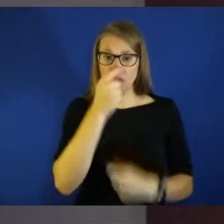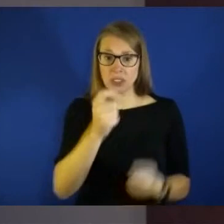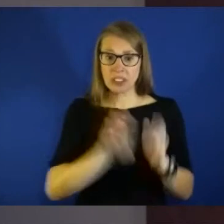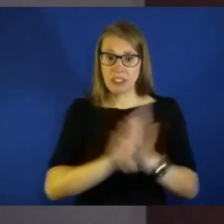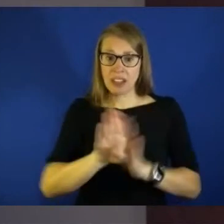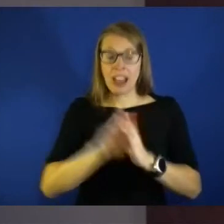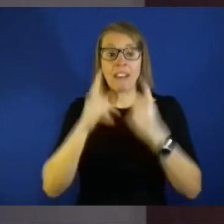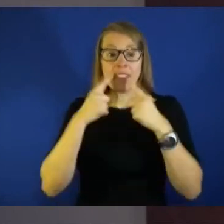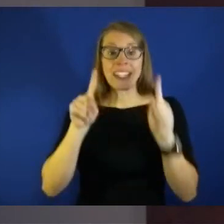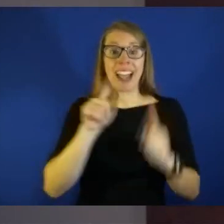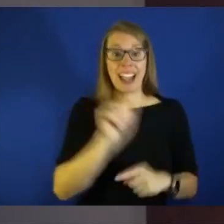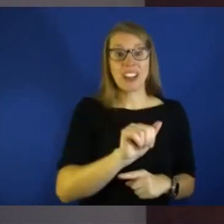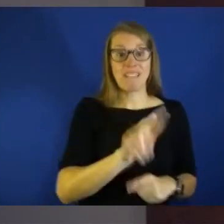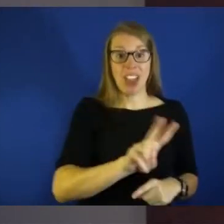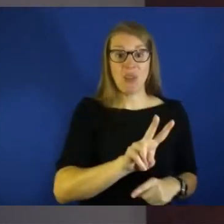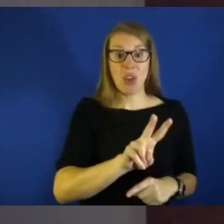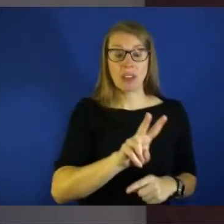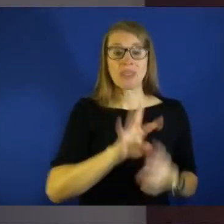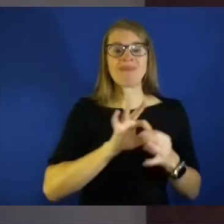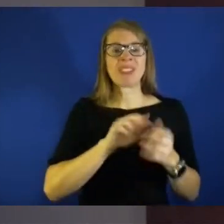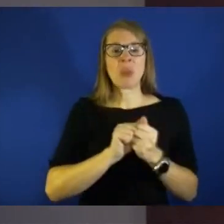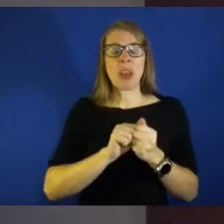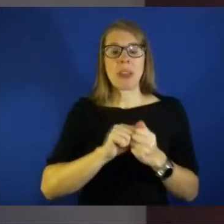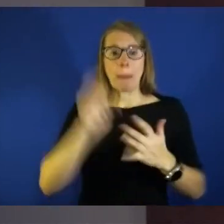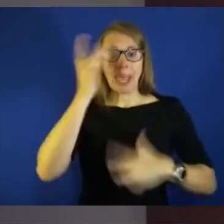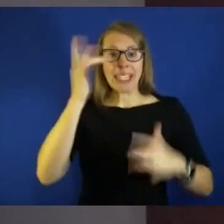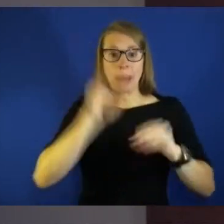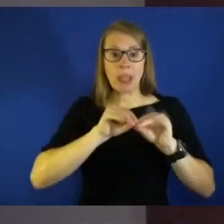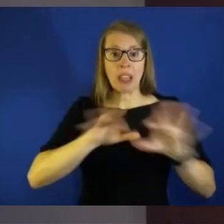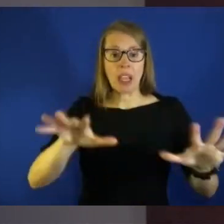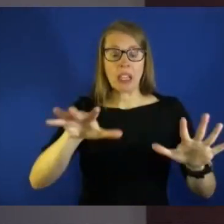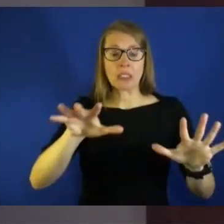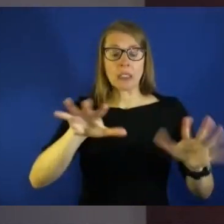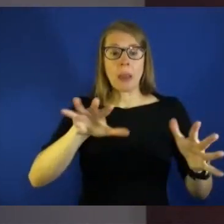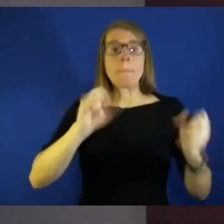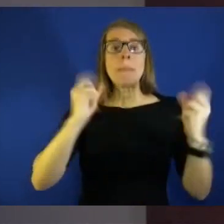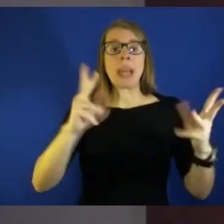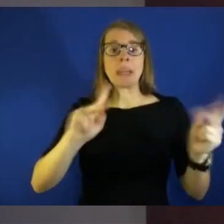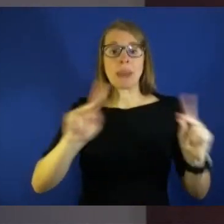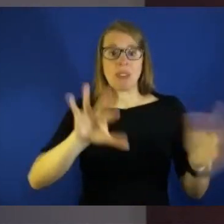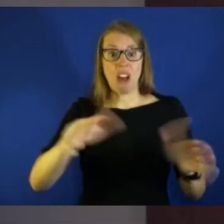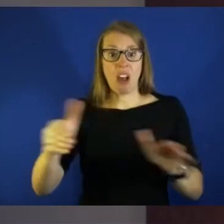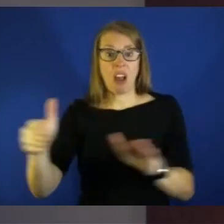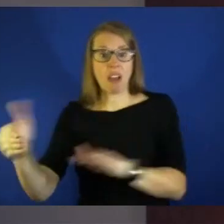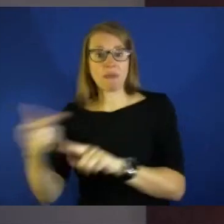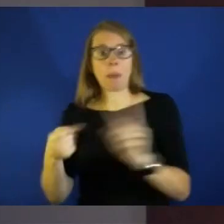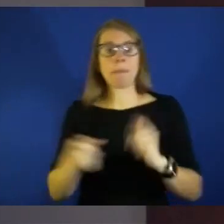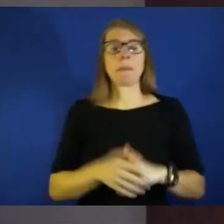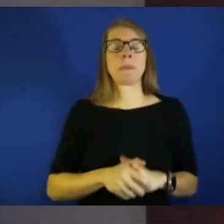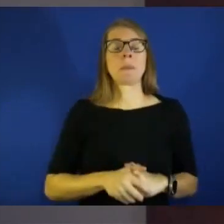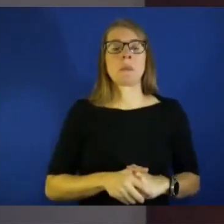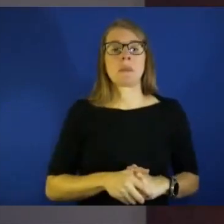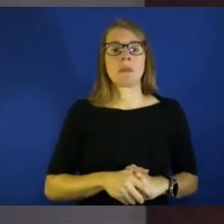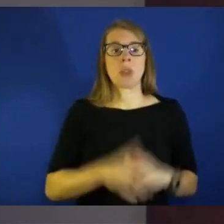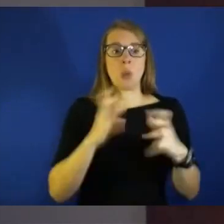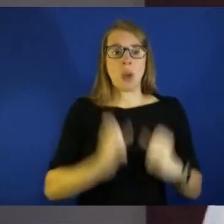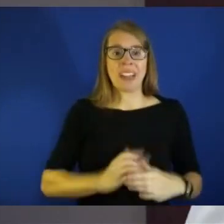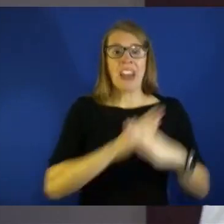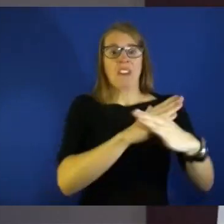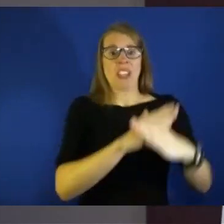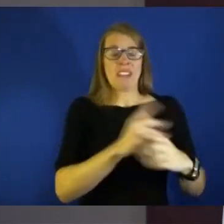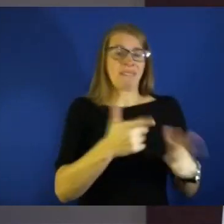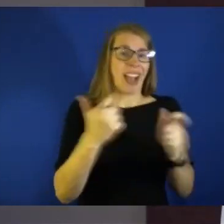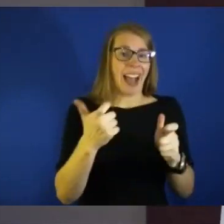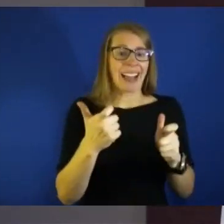when you're talking about a pandemic that's killing a lot of people. You want to be able to intervene quickly with these. In order for